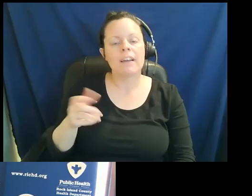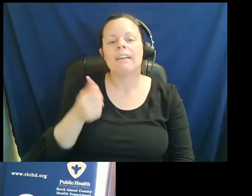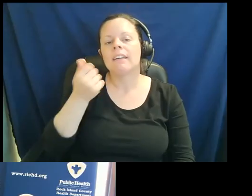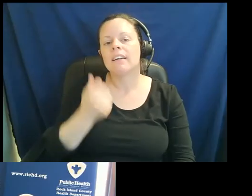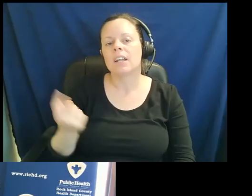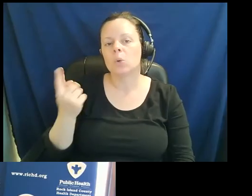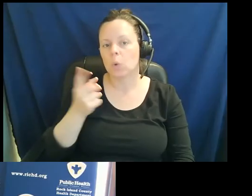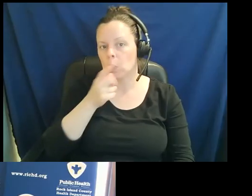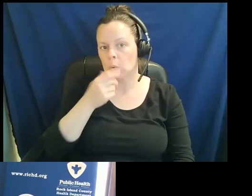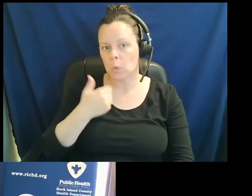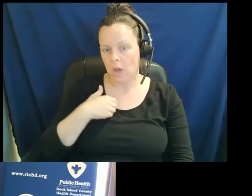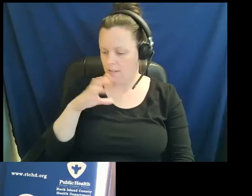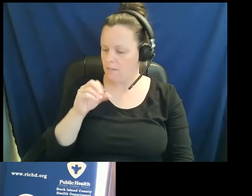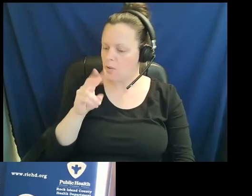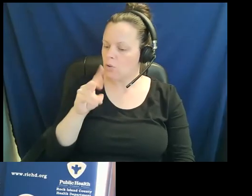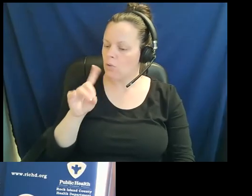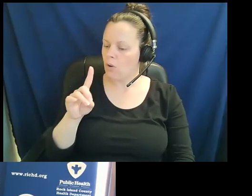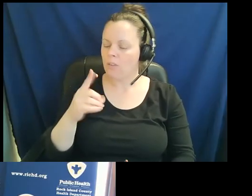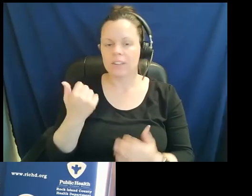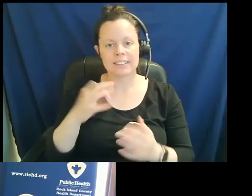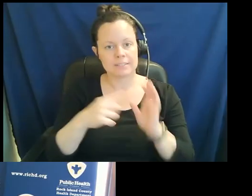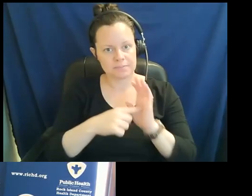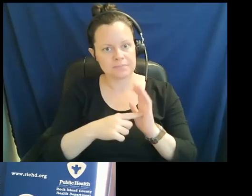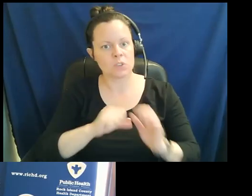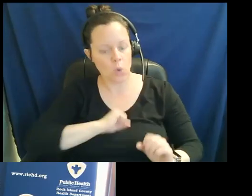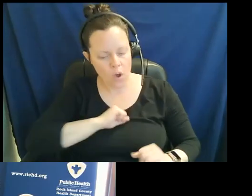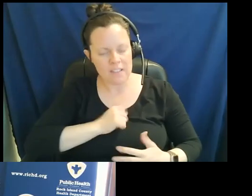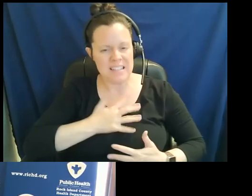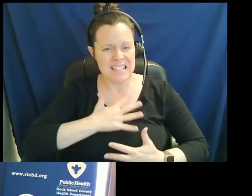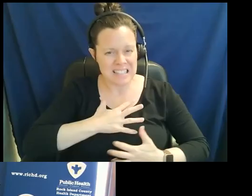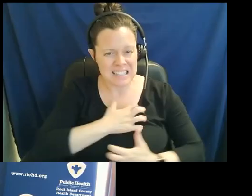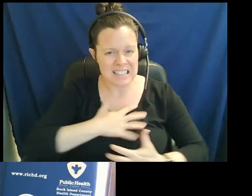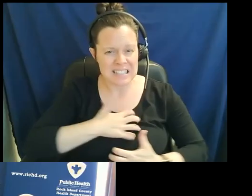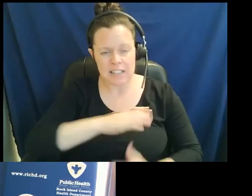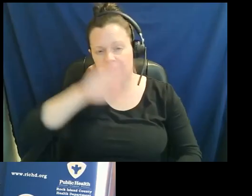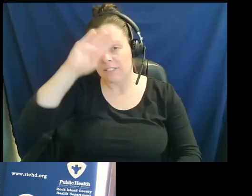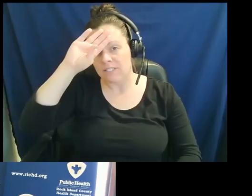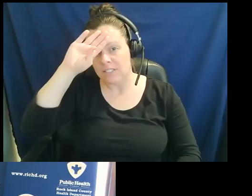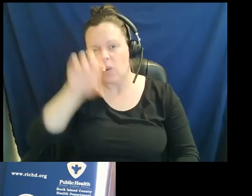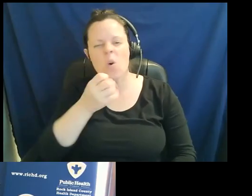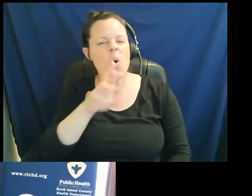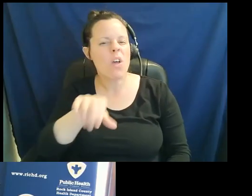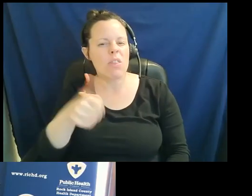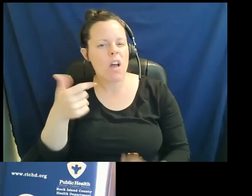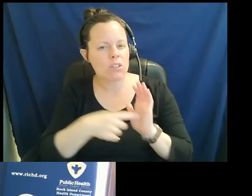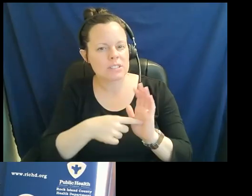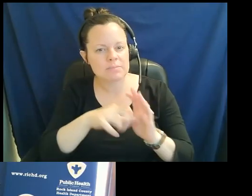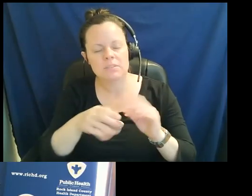has COVID-19 symptoms, cough, short of breath, fever, or the other symptoms that were added,